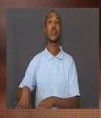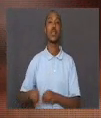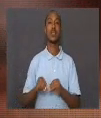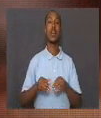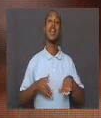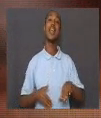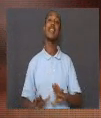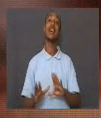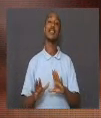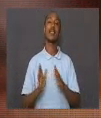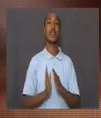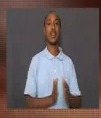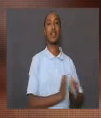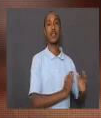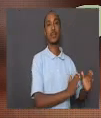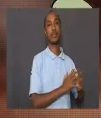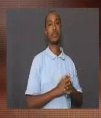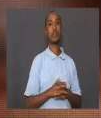Students, let's get ready.